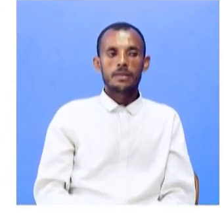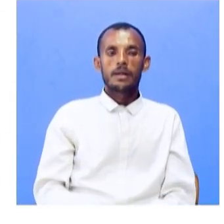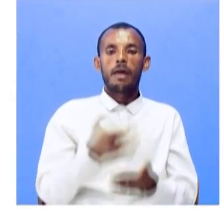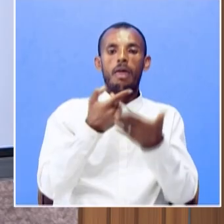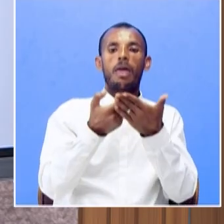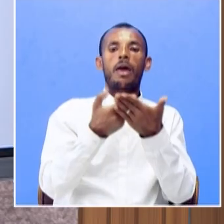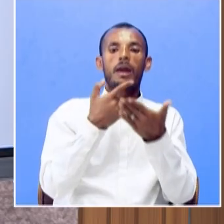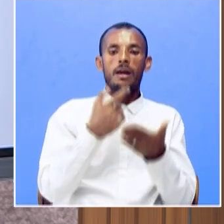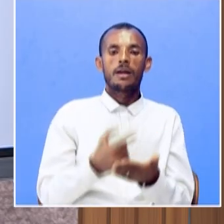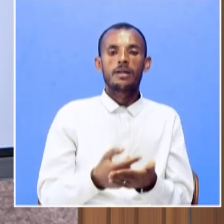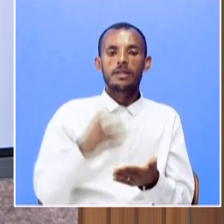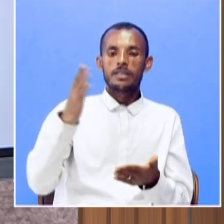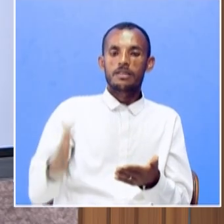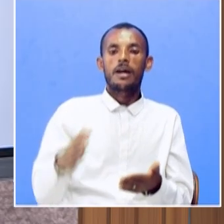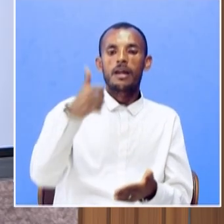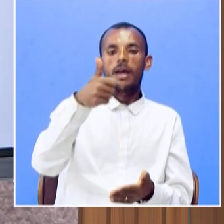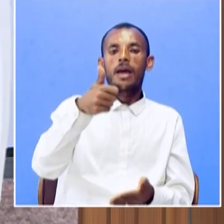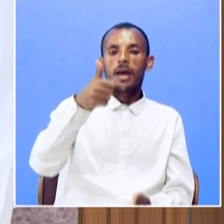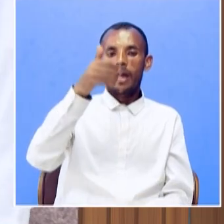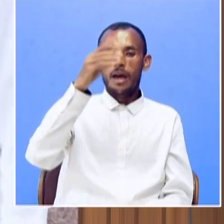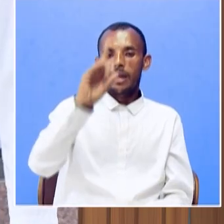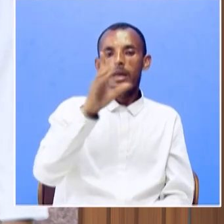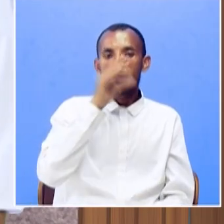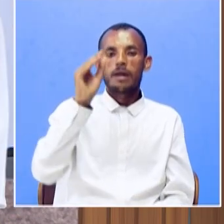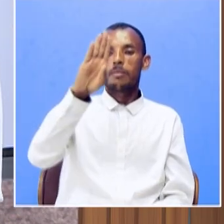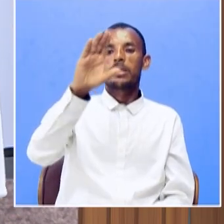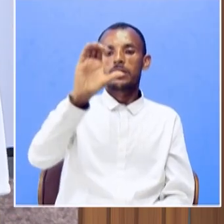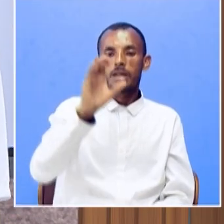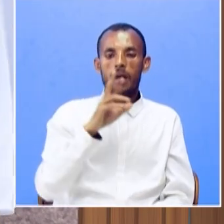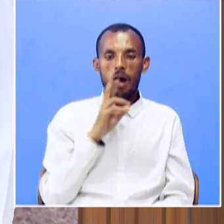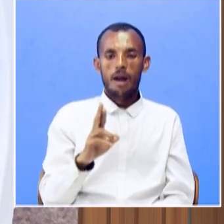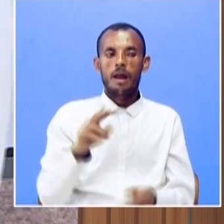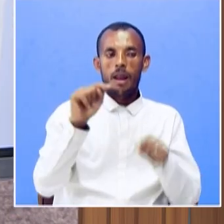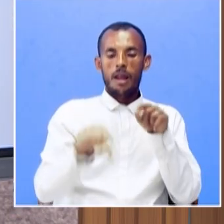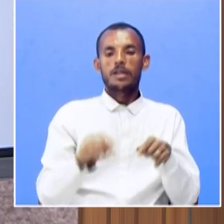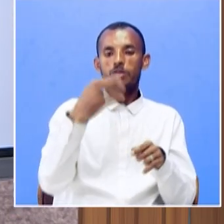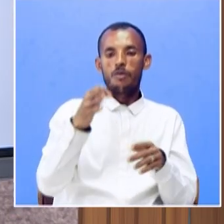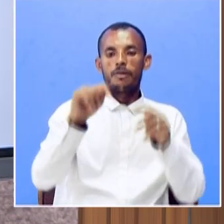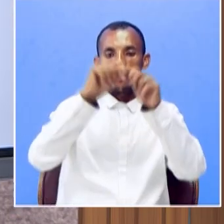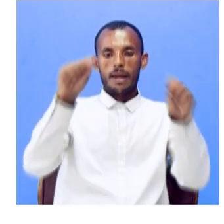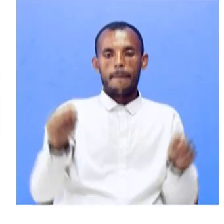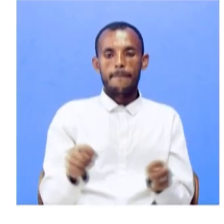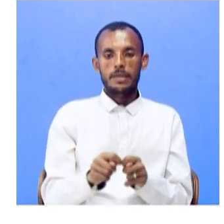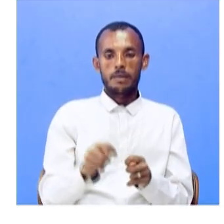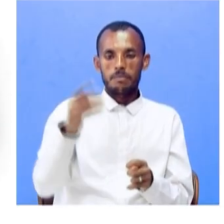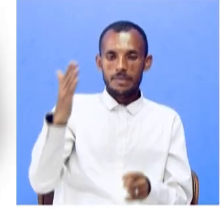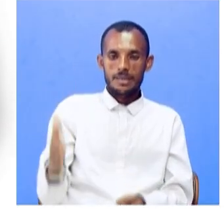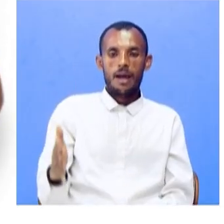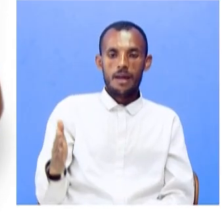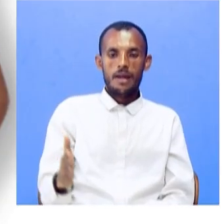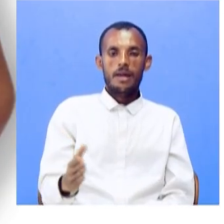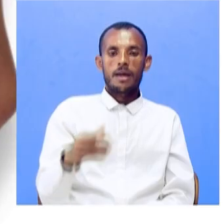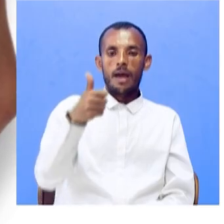Here side AD and BC are legs of trapezium. Side